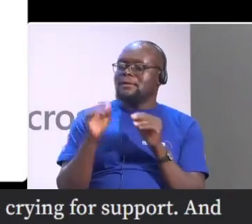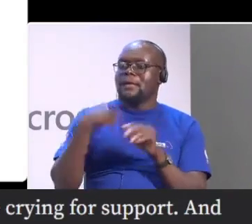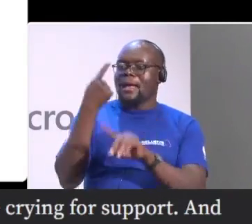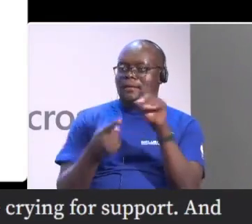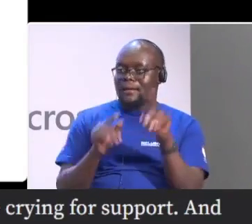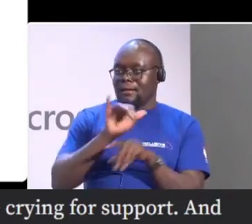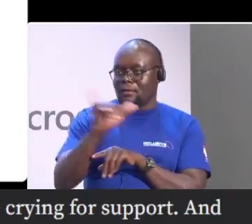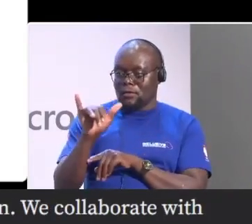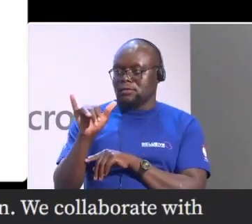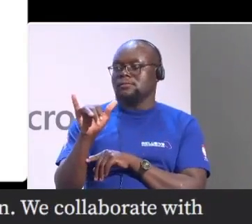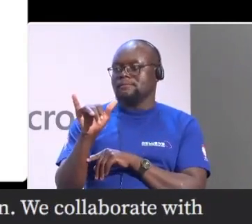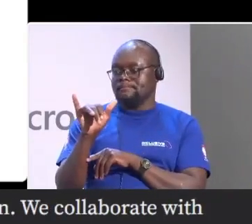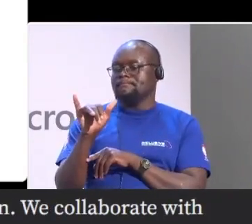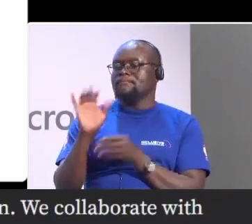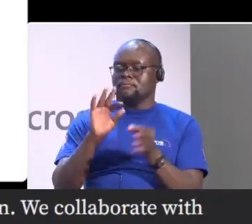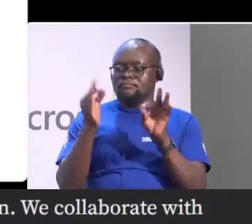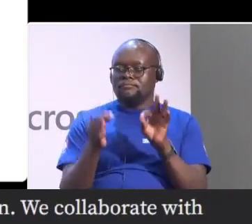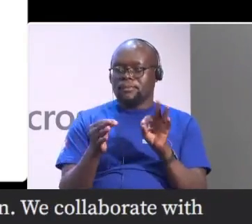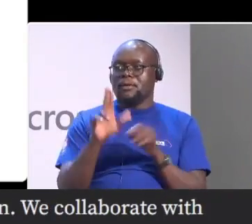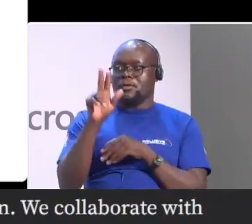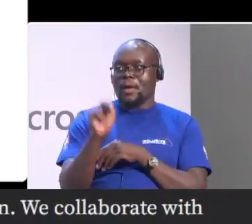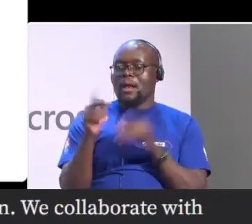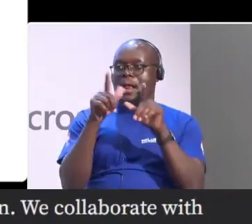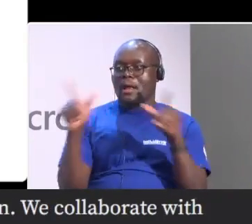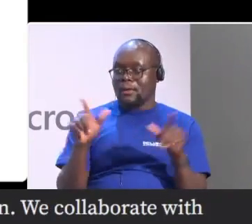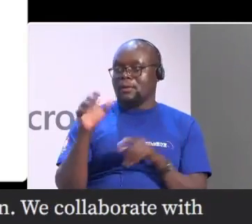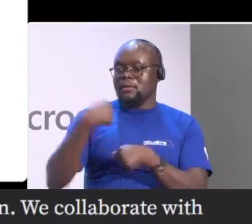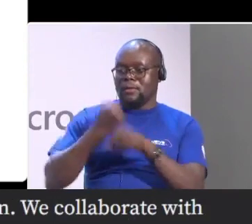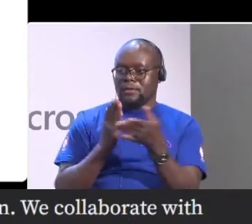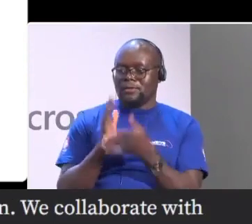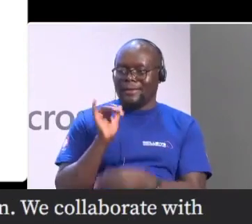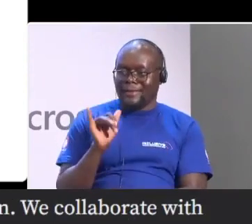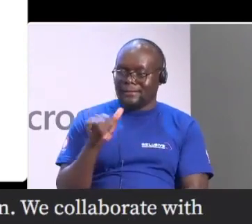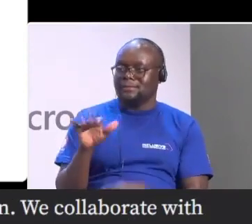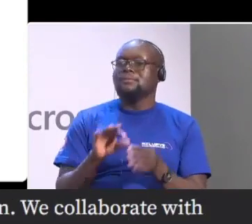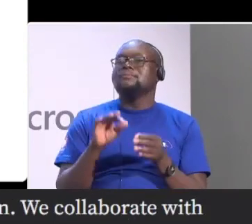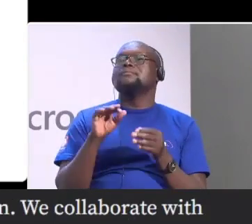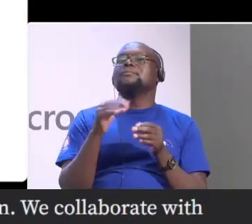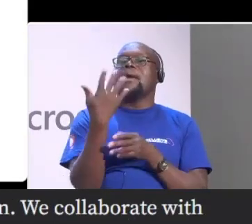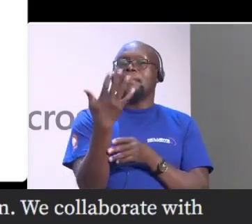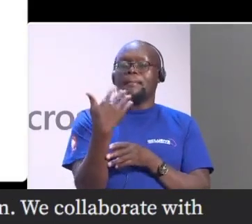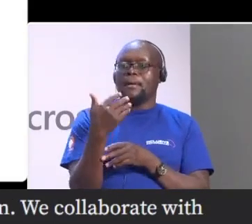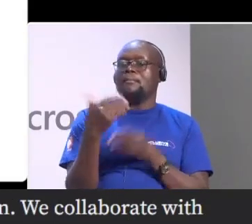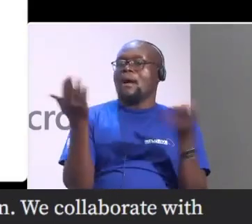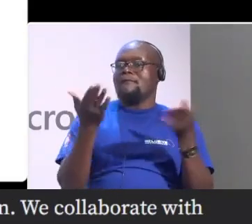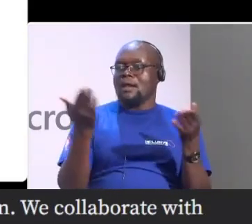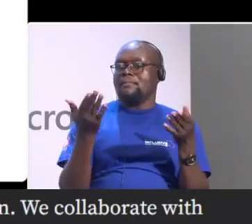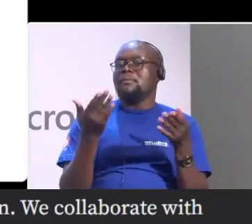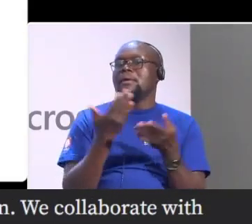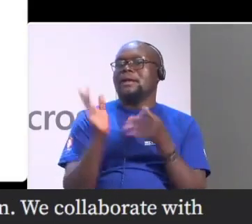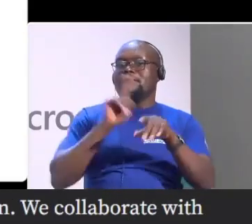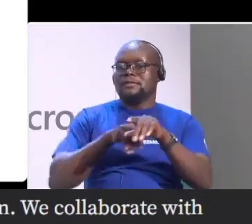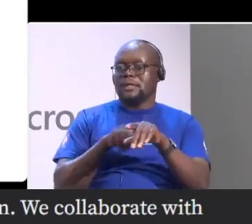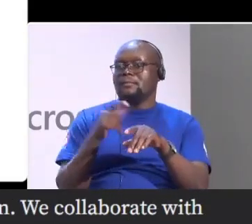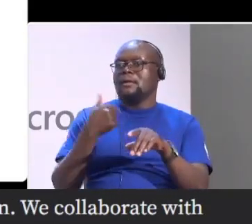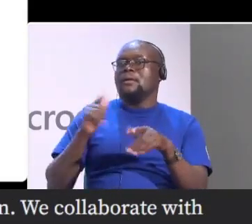the webinars are translated into UN languages, so we make sure that the transcripts are available in real time.